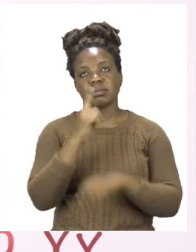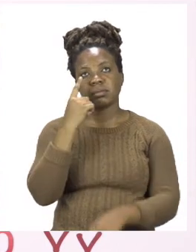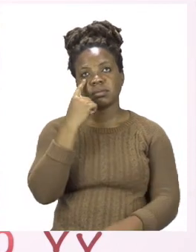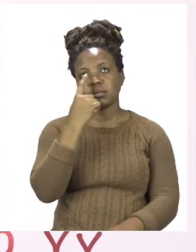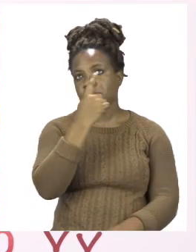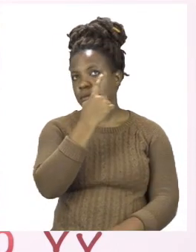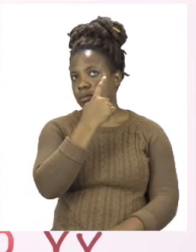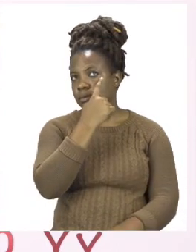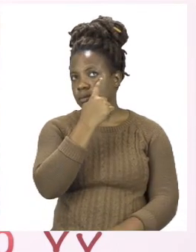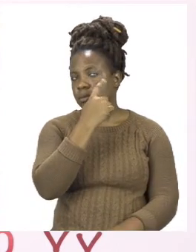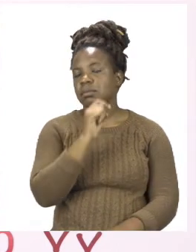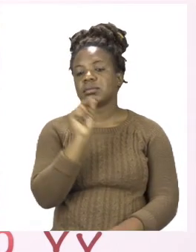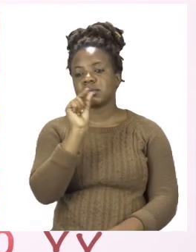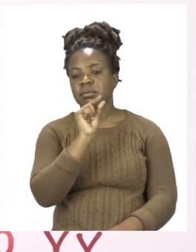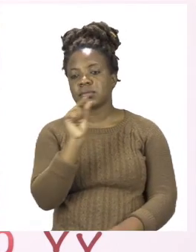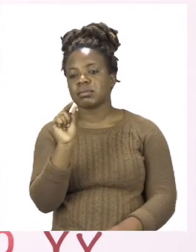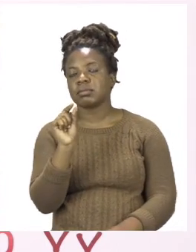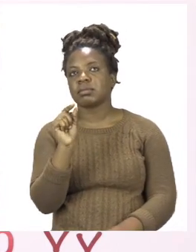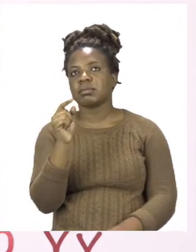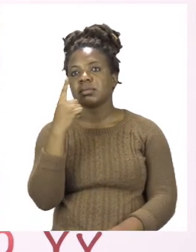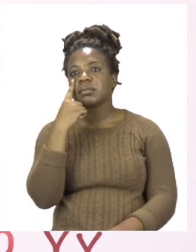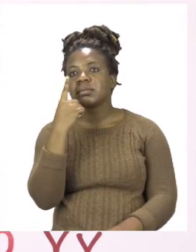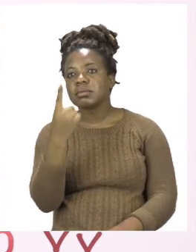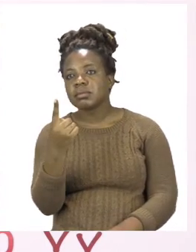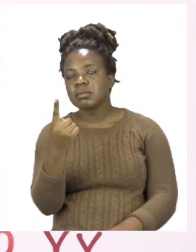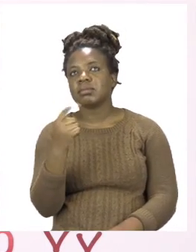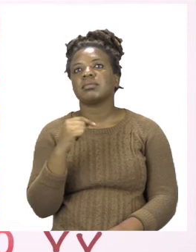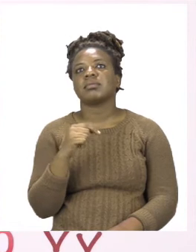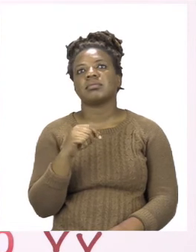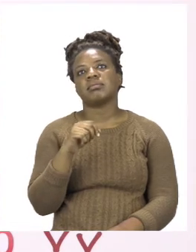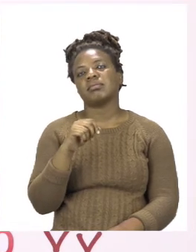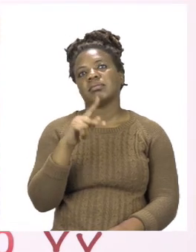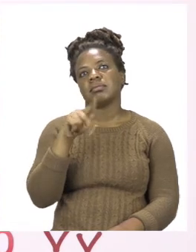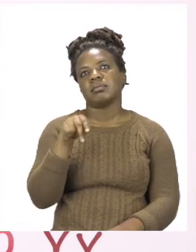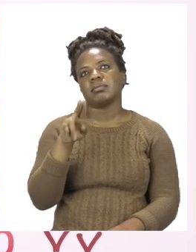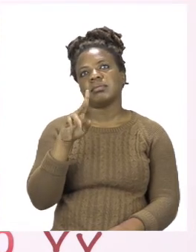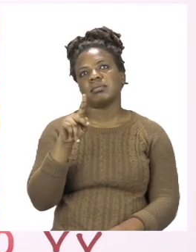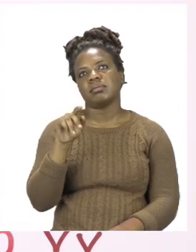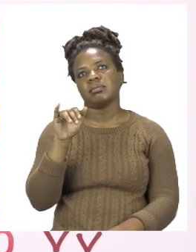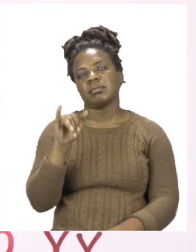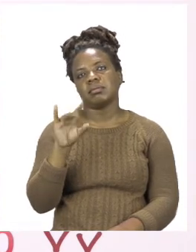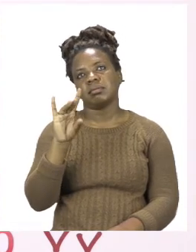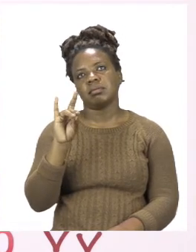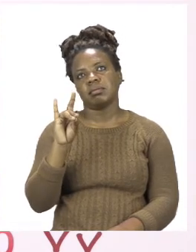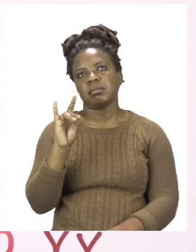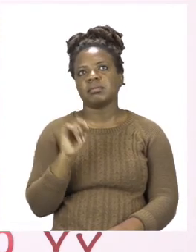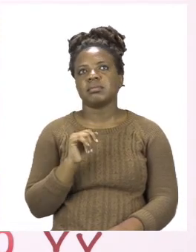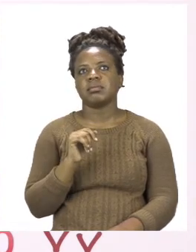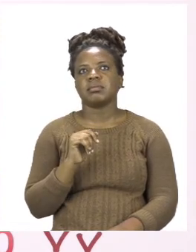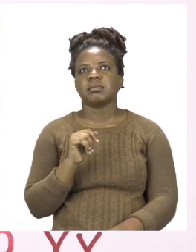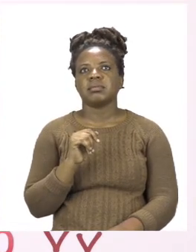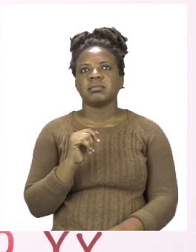and then we have the word see, and then the puppy. You can say the first type of